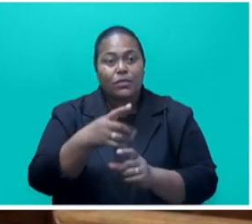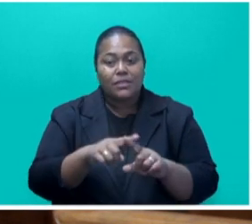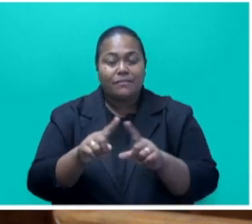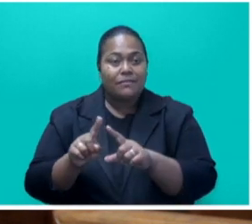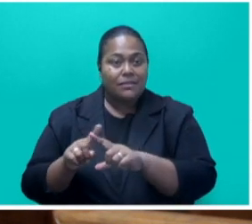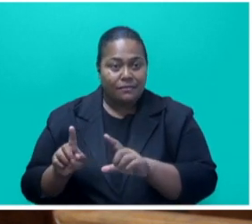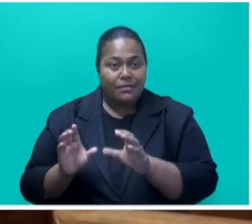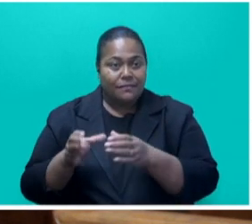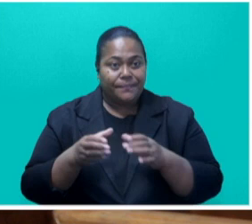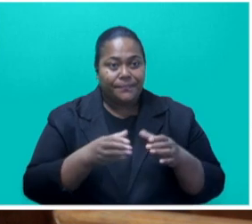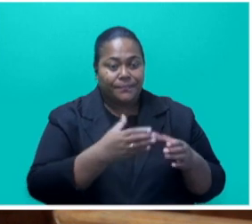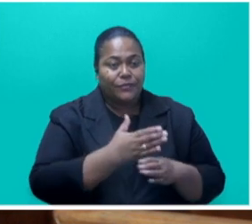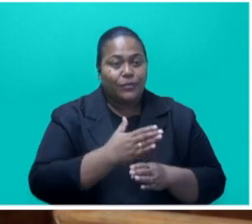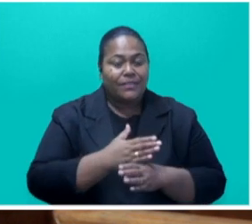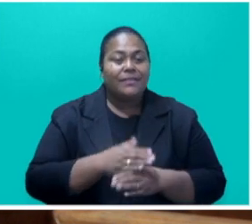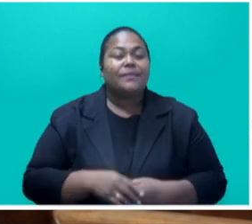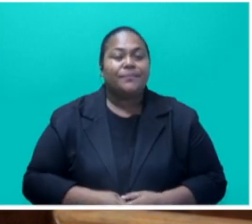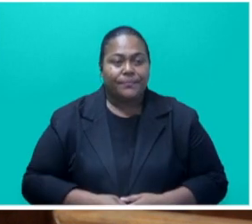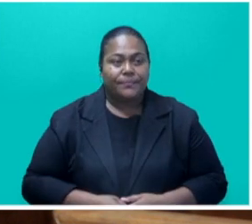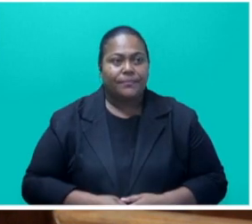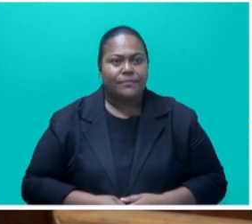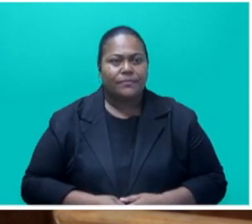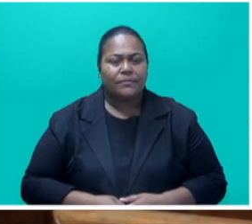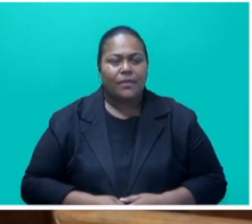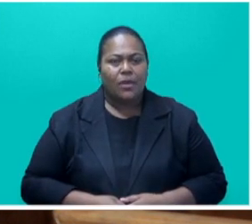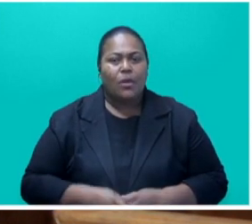These cooperatives operate predominantly in wholesale retail,